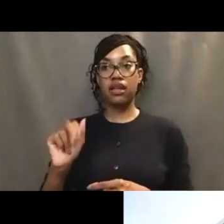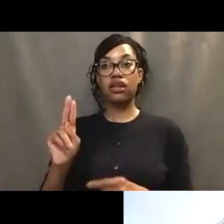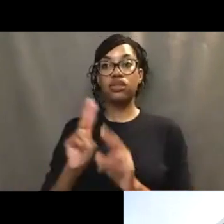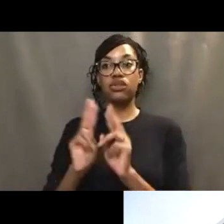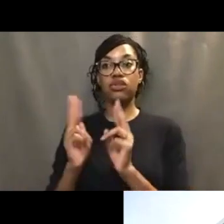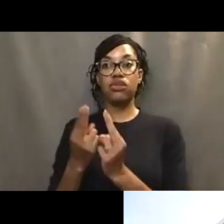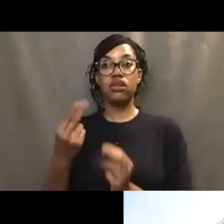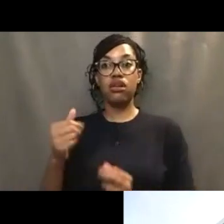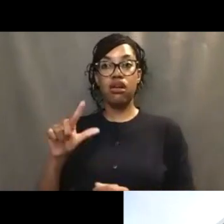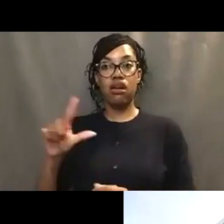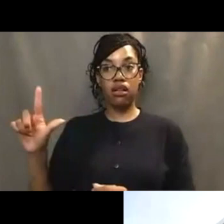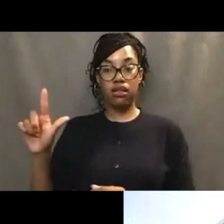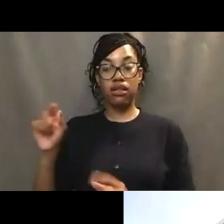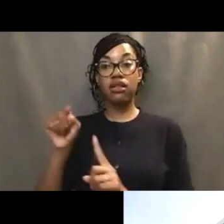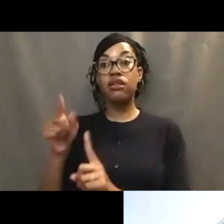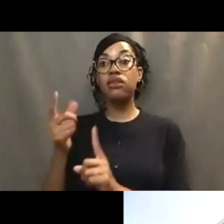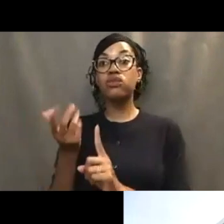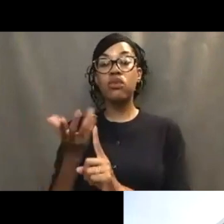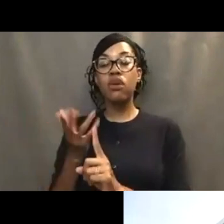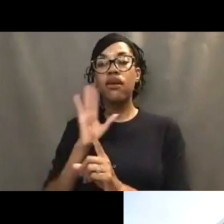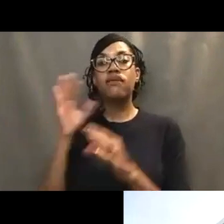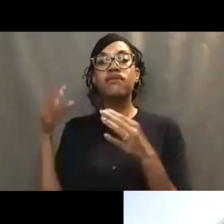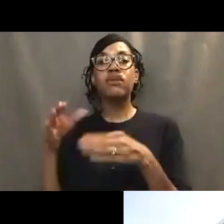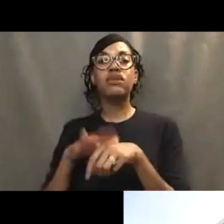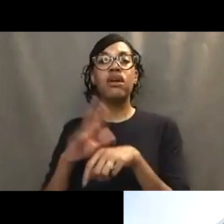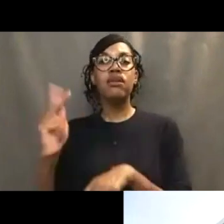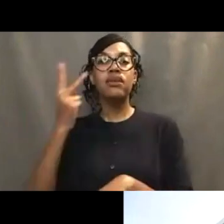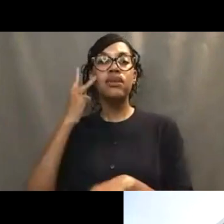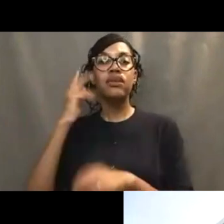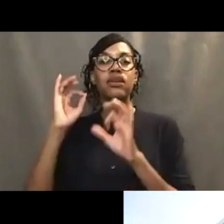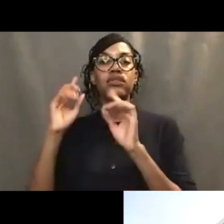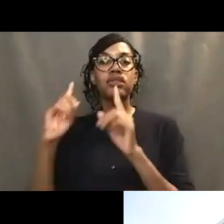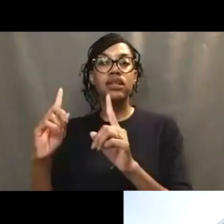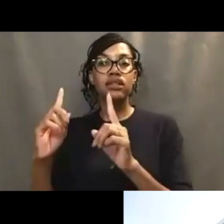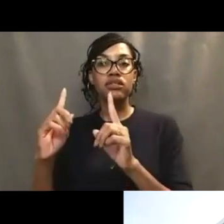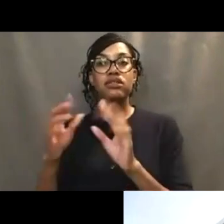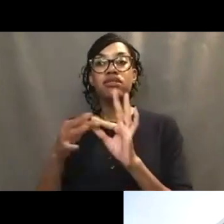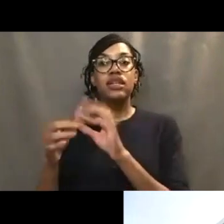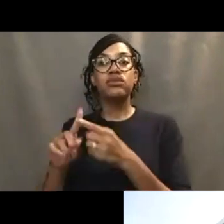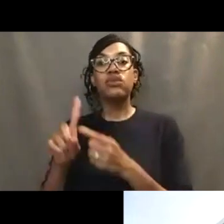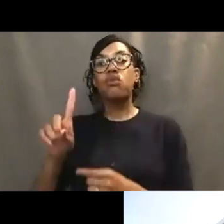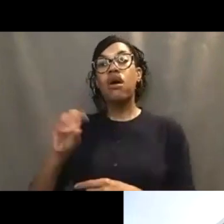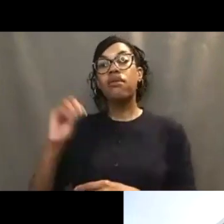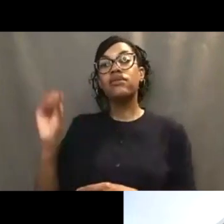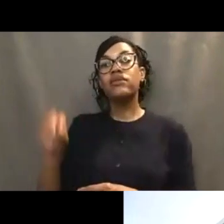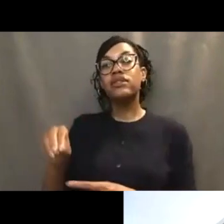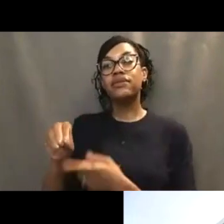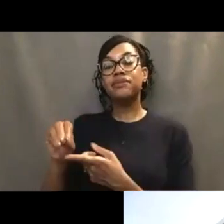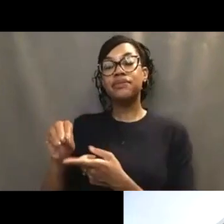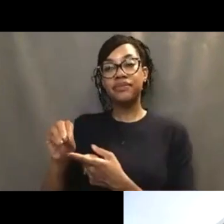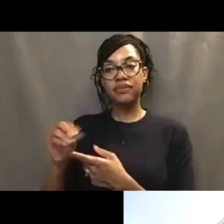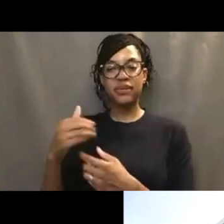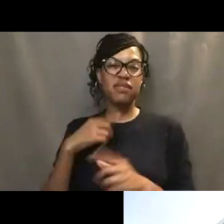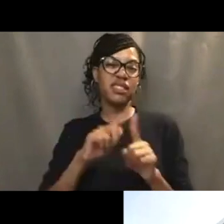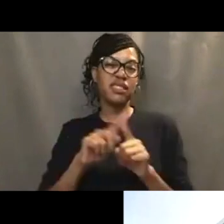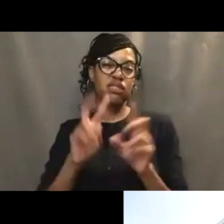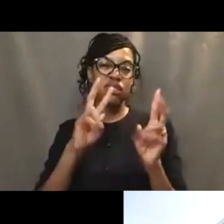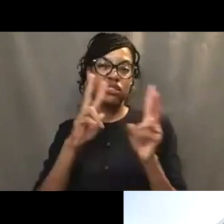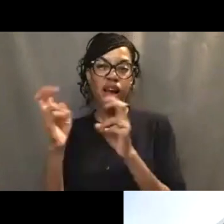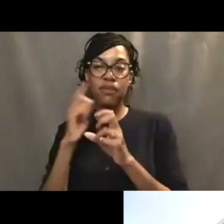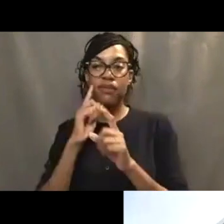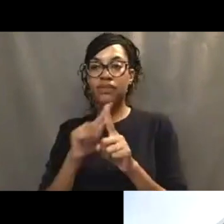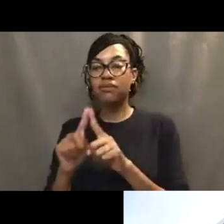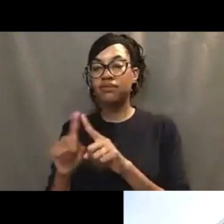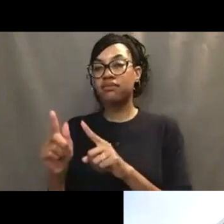we focused on doing political education around the 1%, right? Or we had different topics for a different part of the